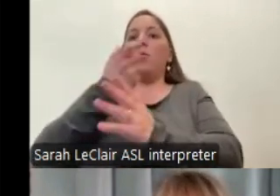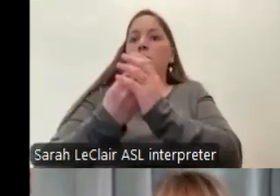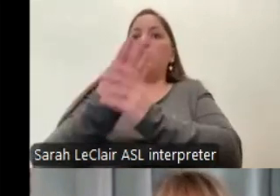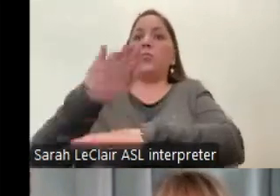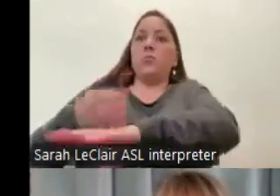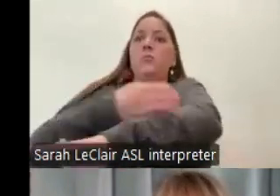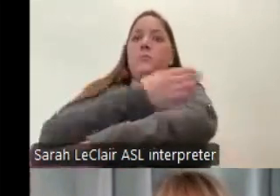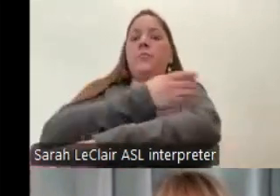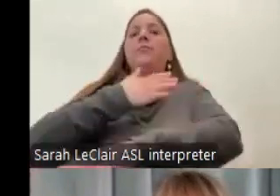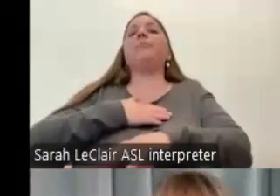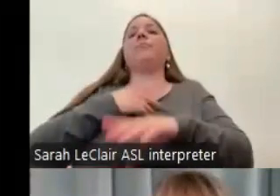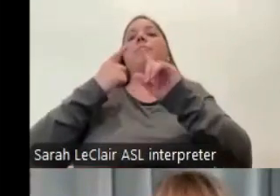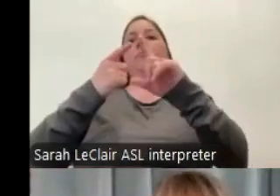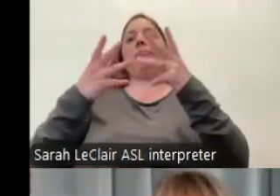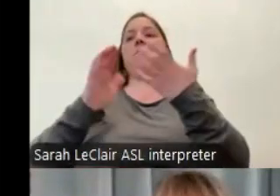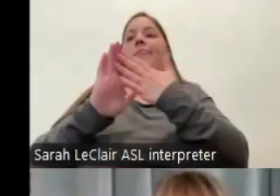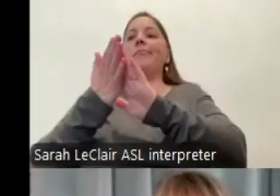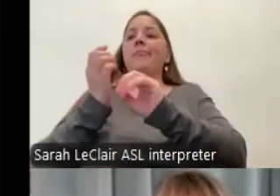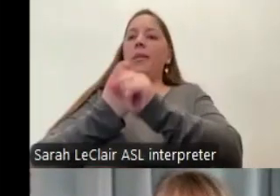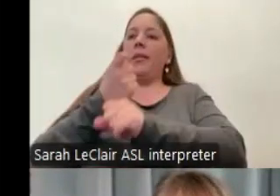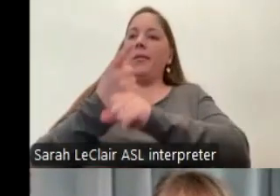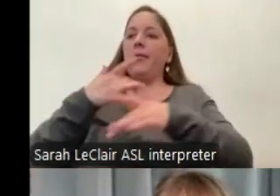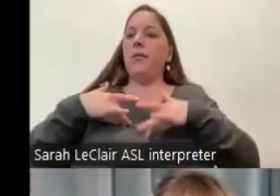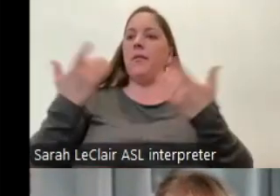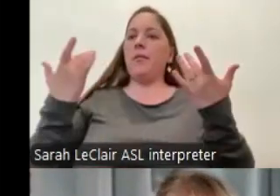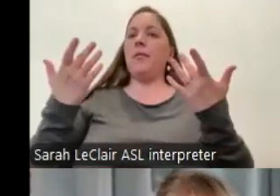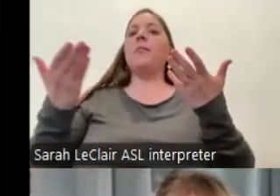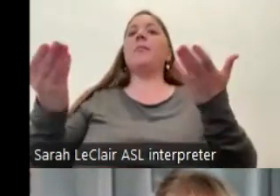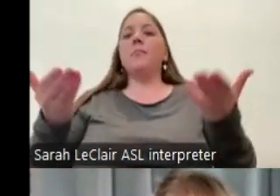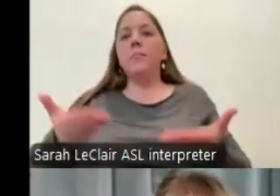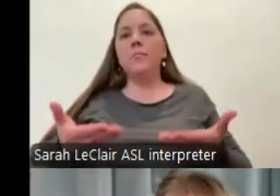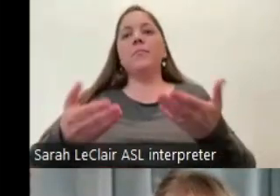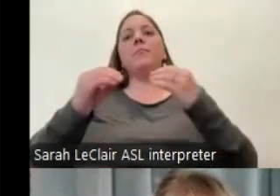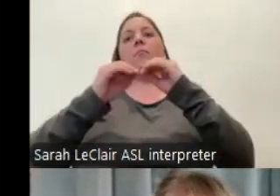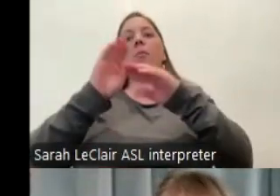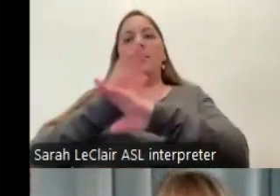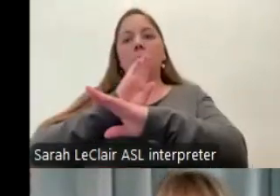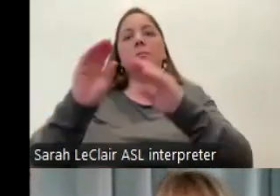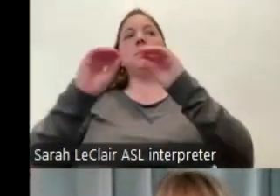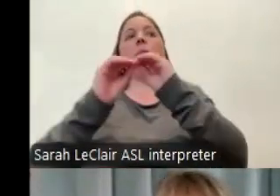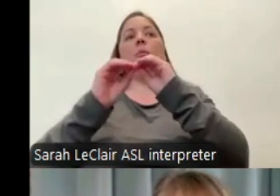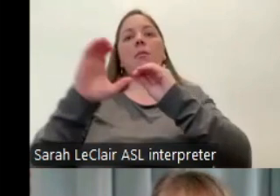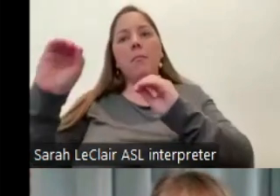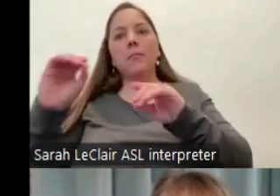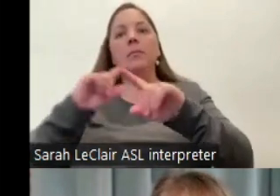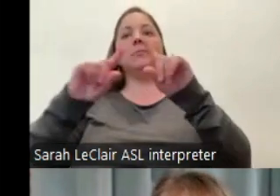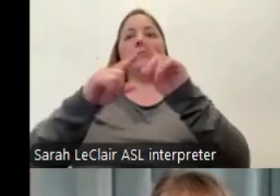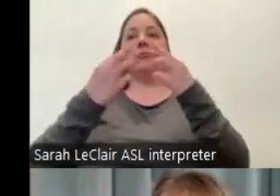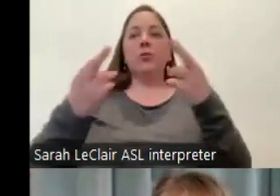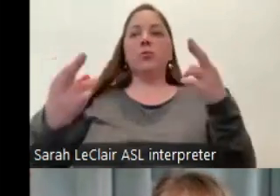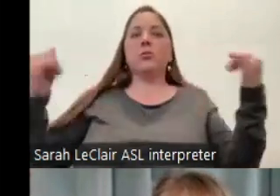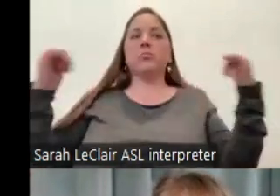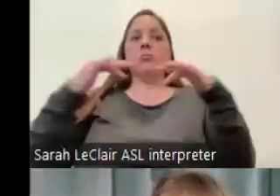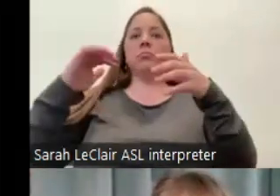is I want to make this an annual event. Every year, bring more businesses in, bring more resources in, and we